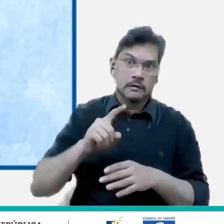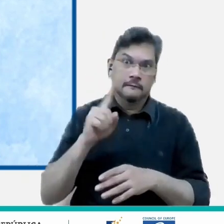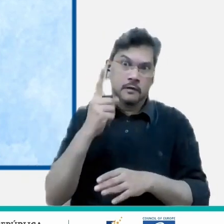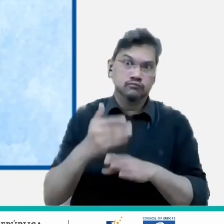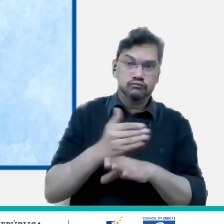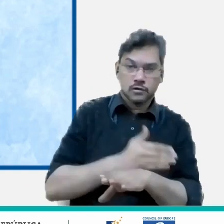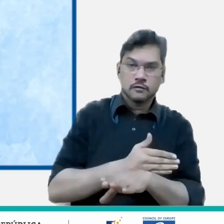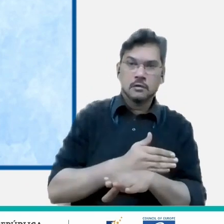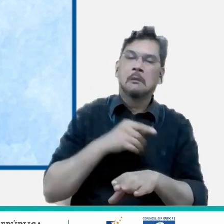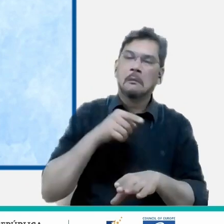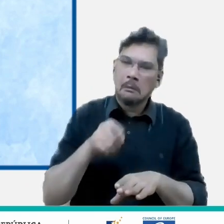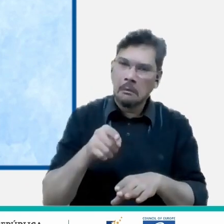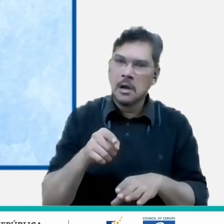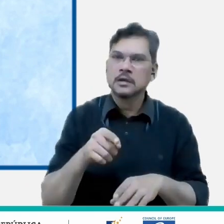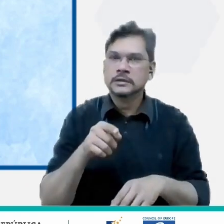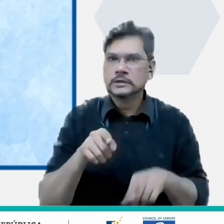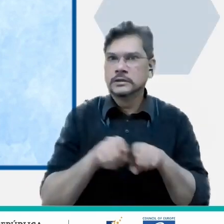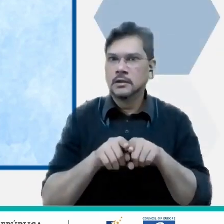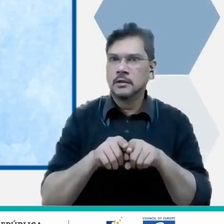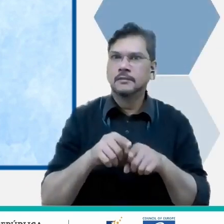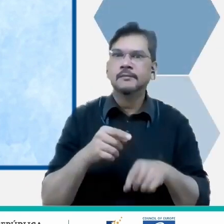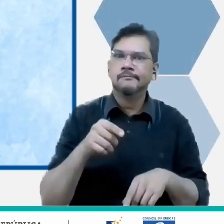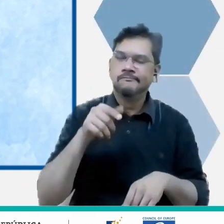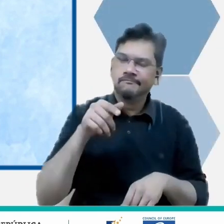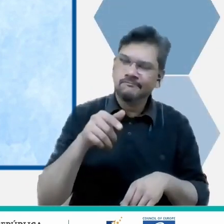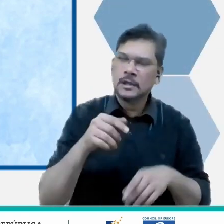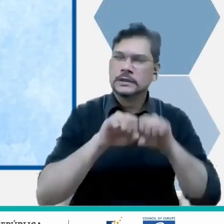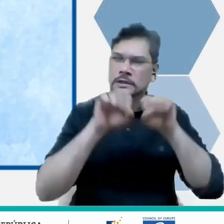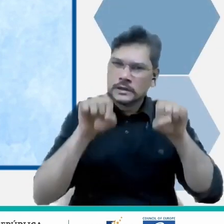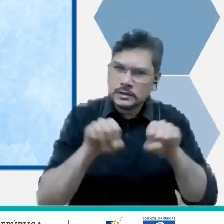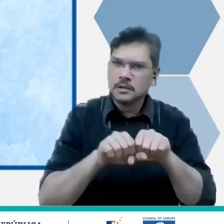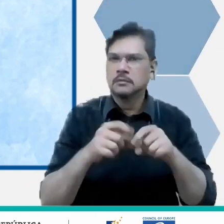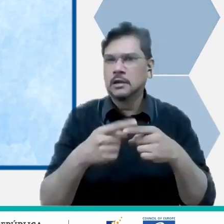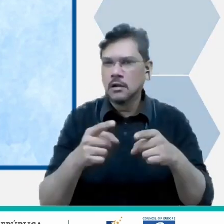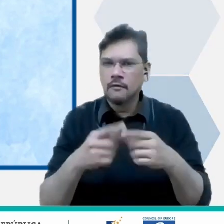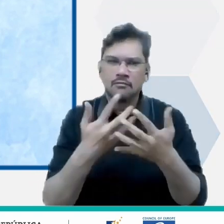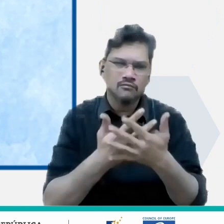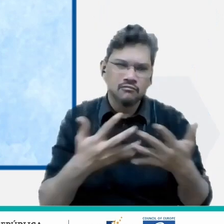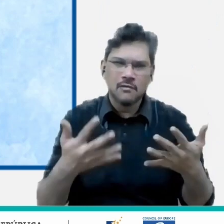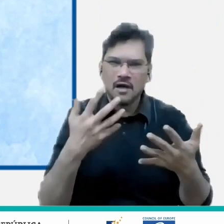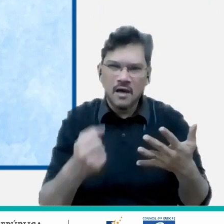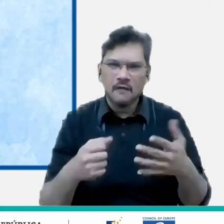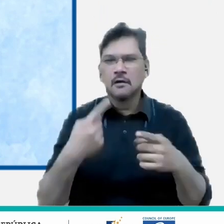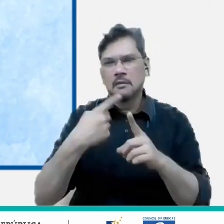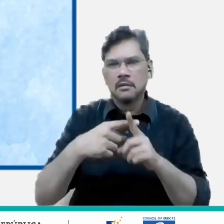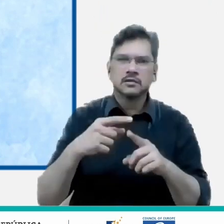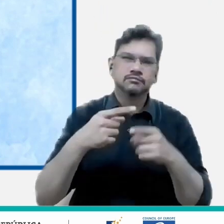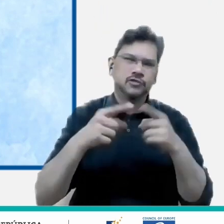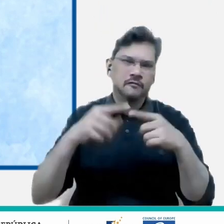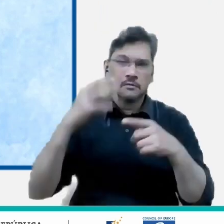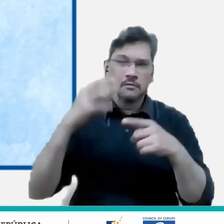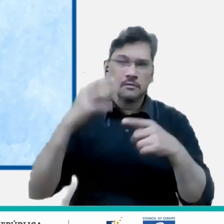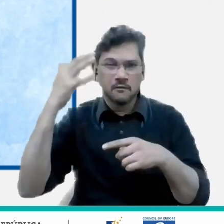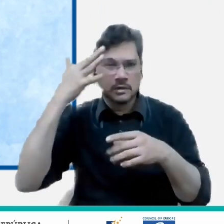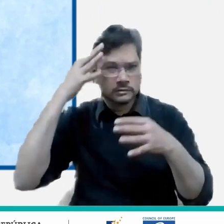to all of the investments, to the system, to the government decision making. And therefore,